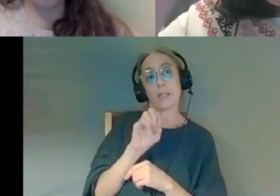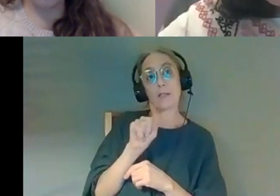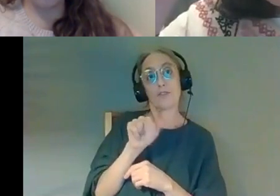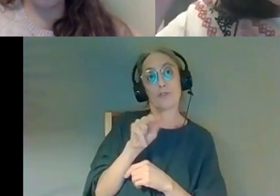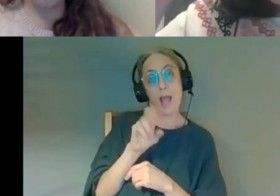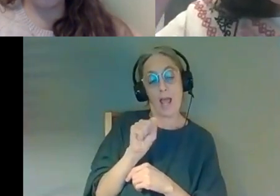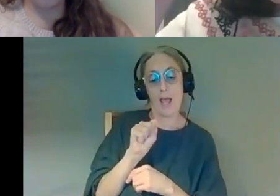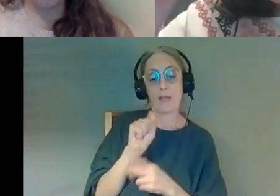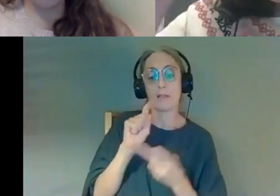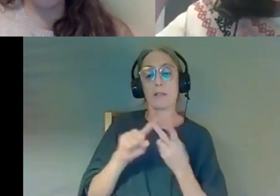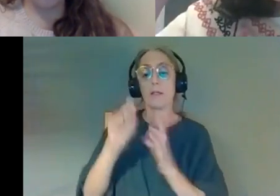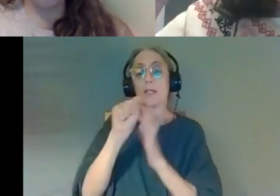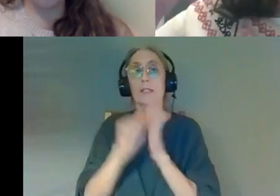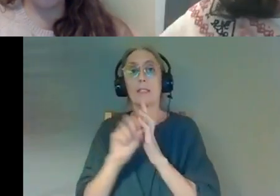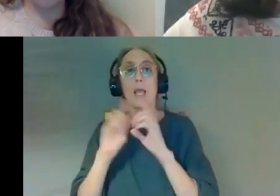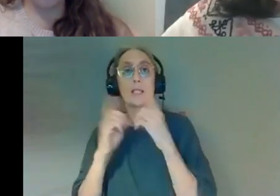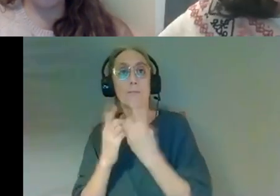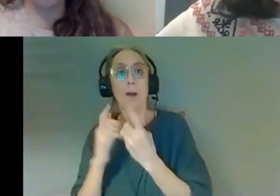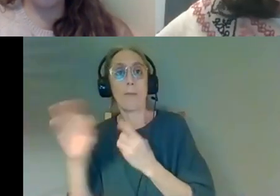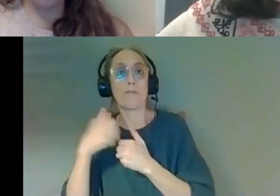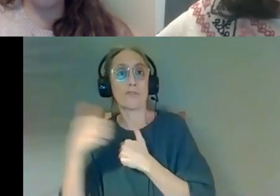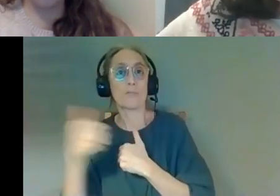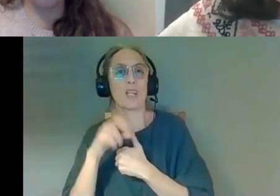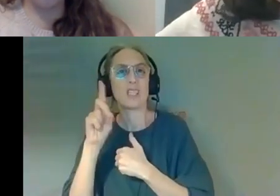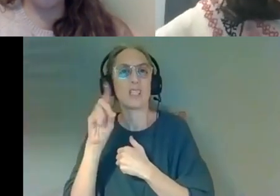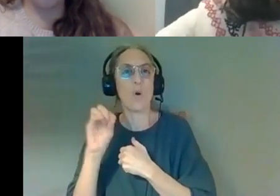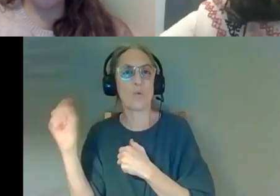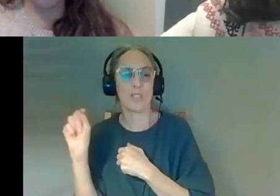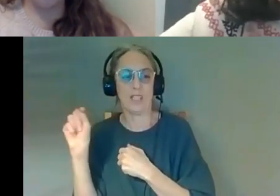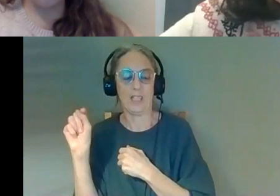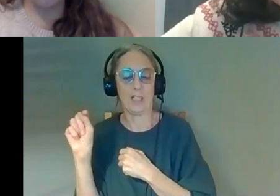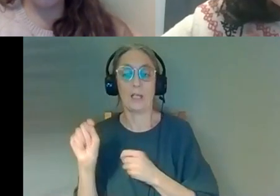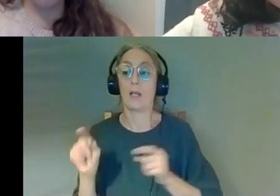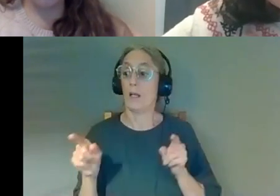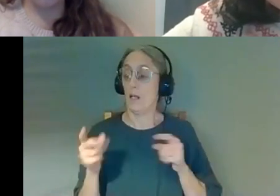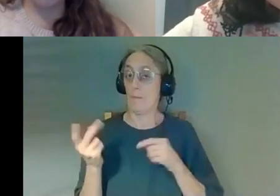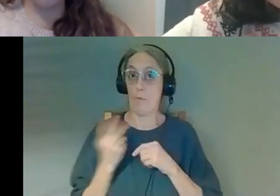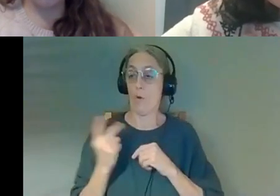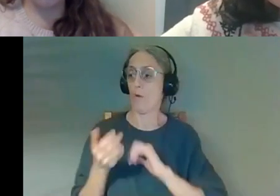State Department of Transportation, helped do some webinars